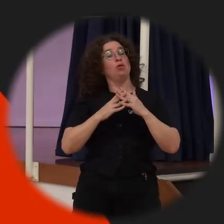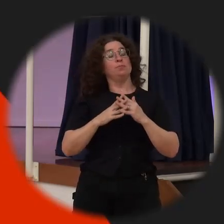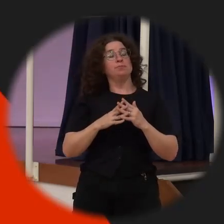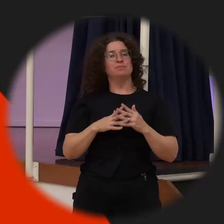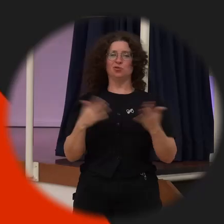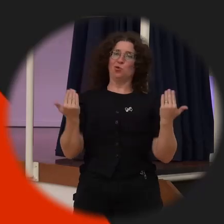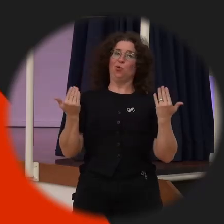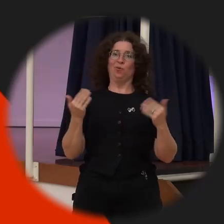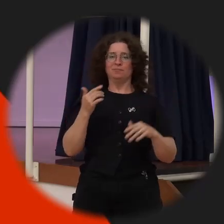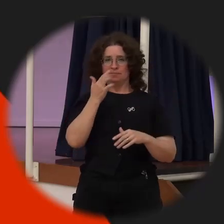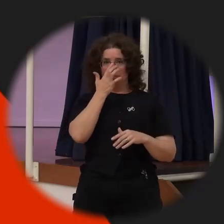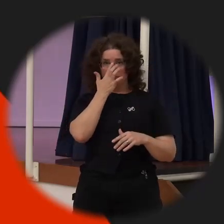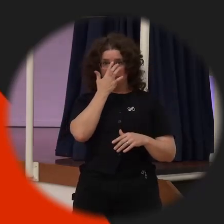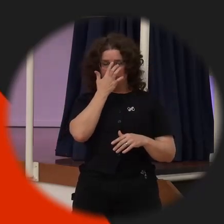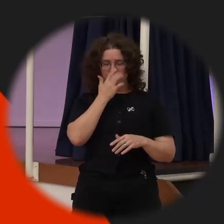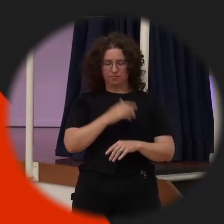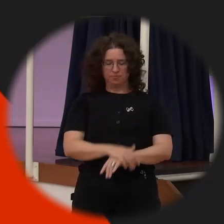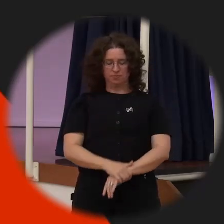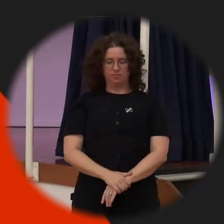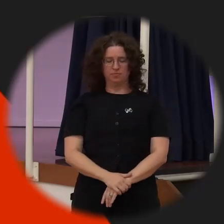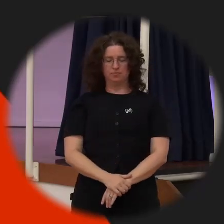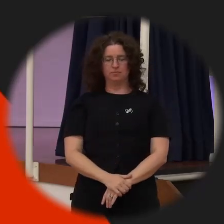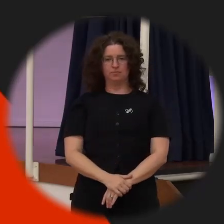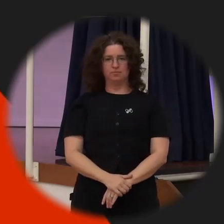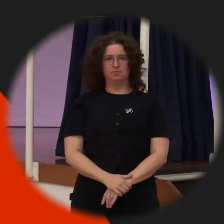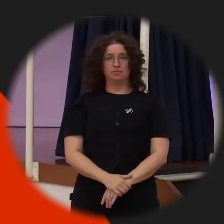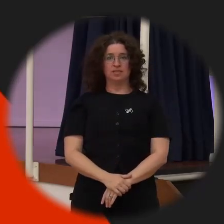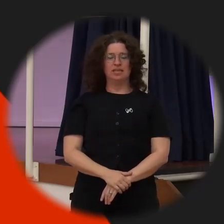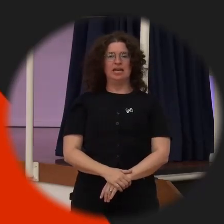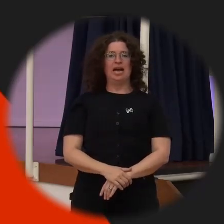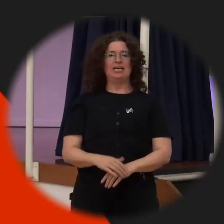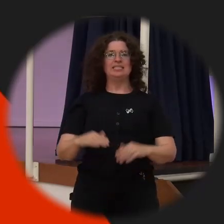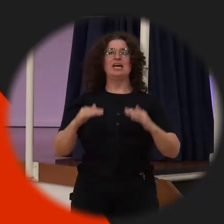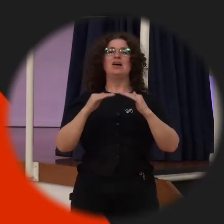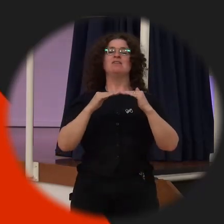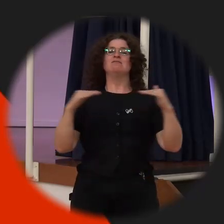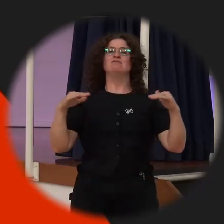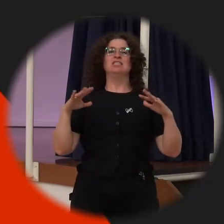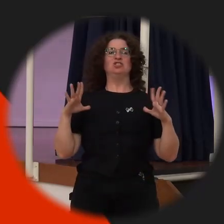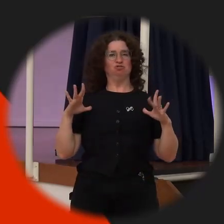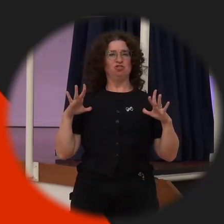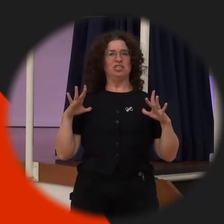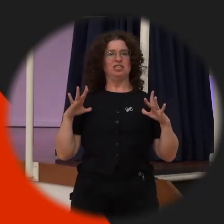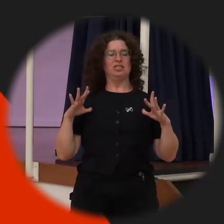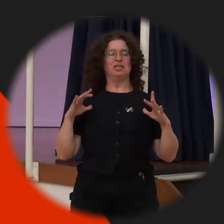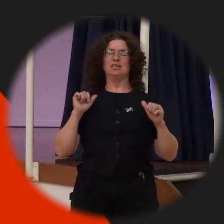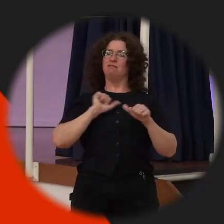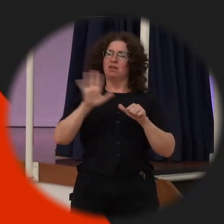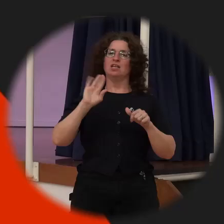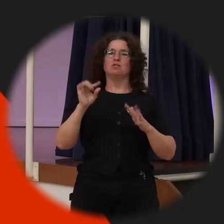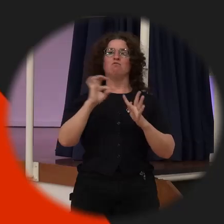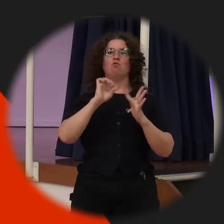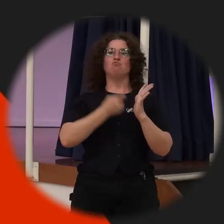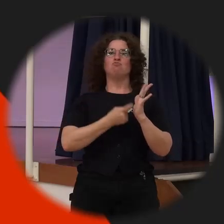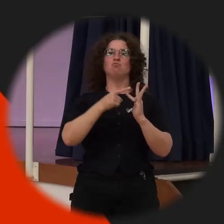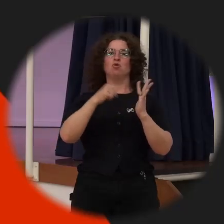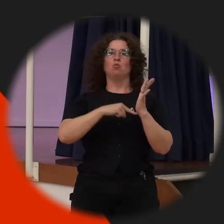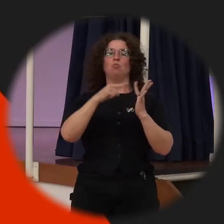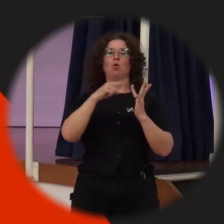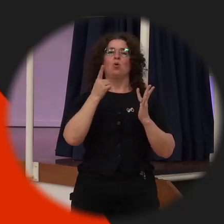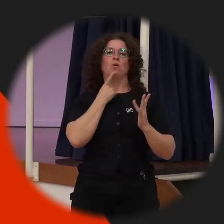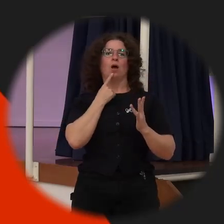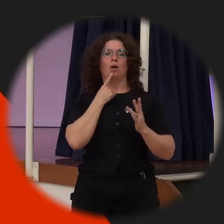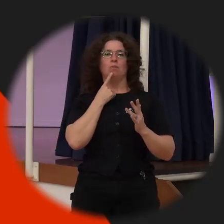pretty cool. It has a great free tier, which is fantastic for prototyping. And then on top of that, it's quite reasonable, the pricing